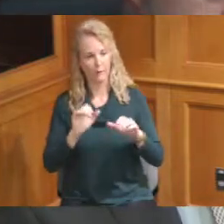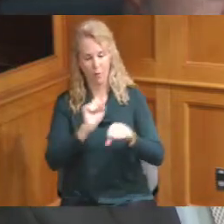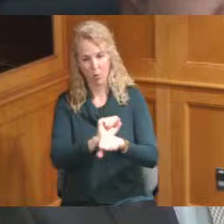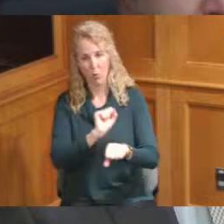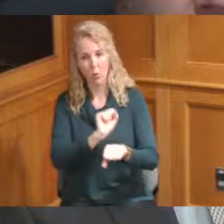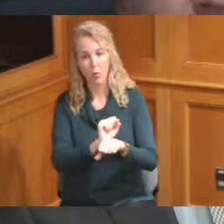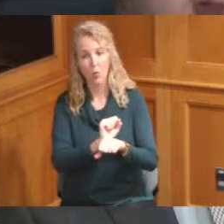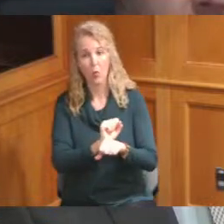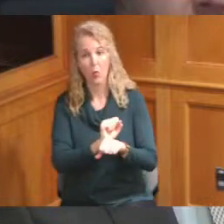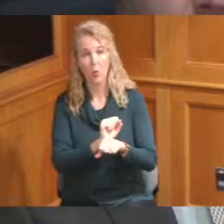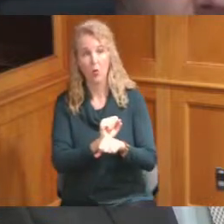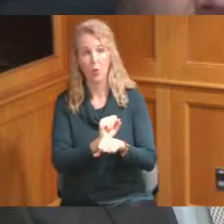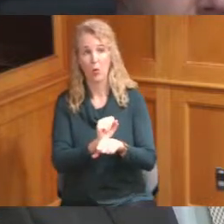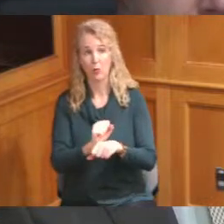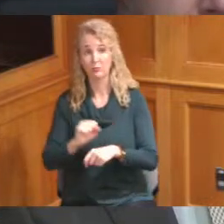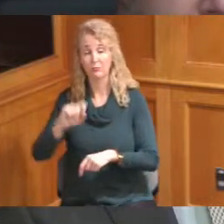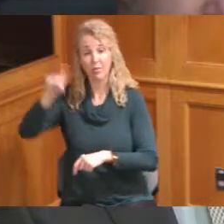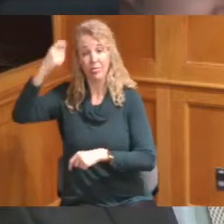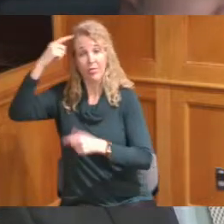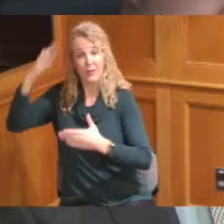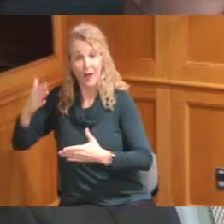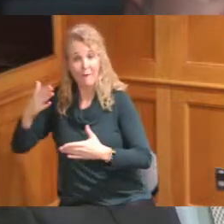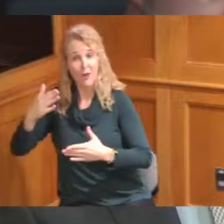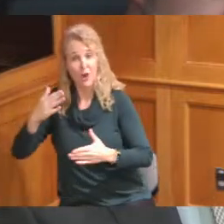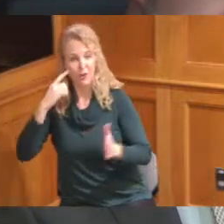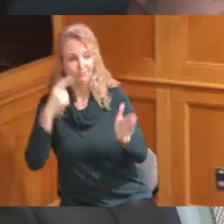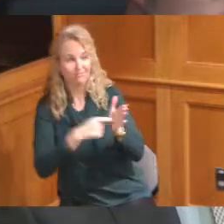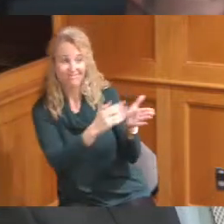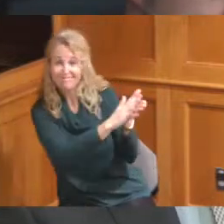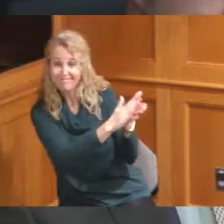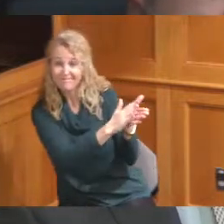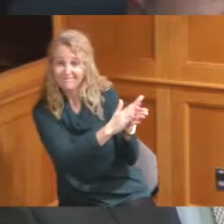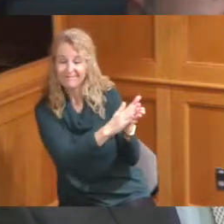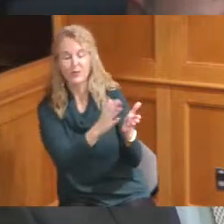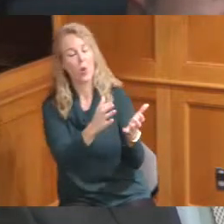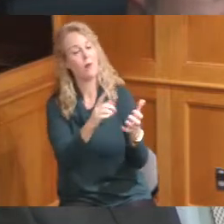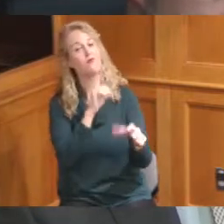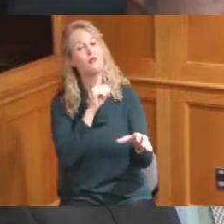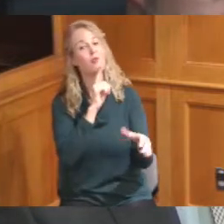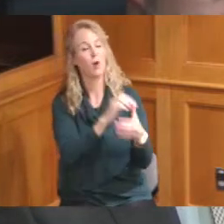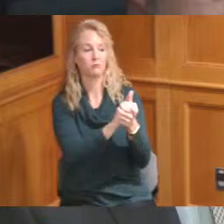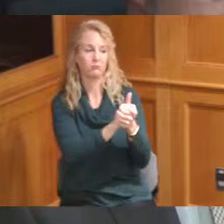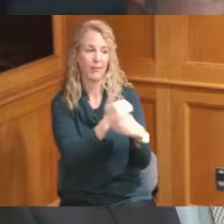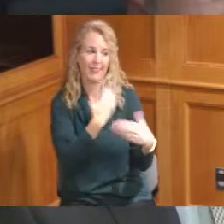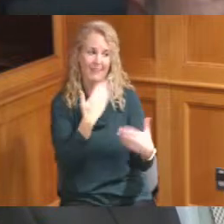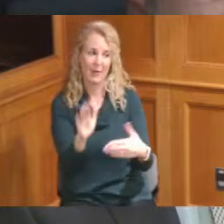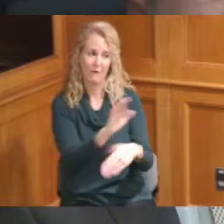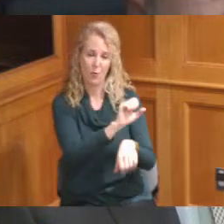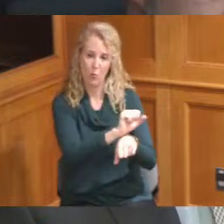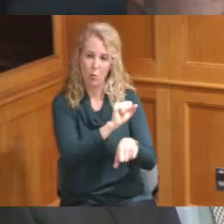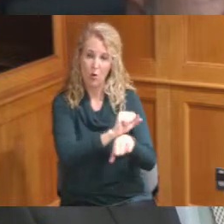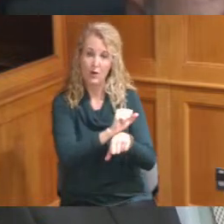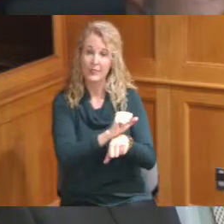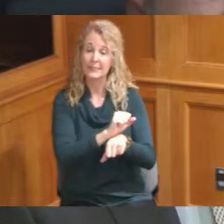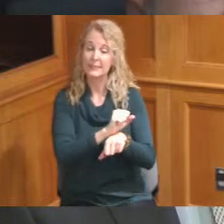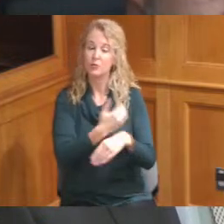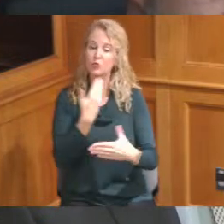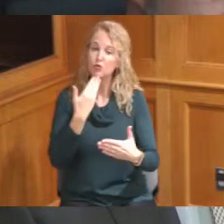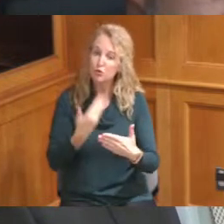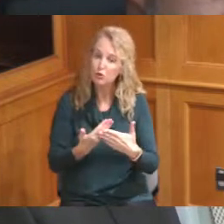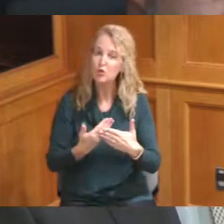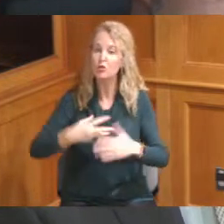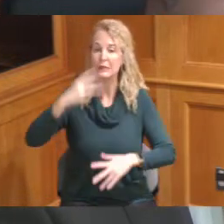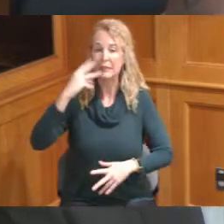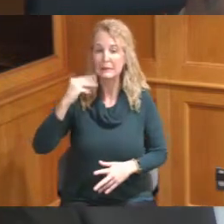wanted to, he recognized her. I want to double down on that and recognize the work that she and her team do. But it was a good opportunity